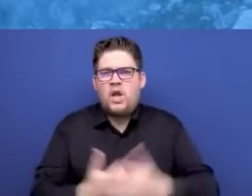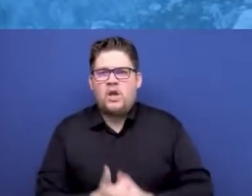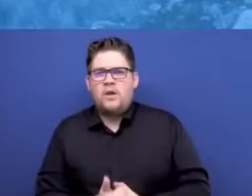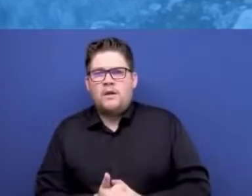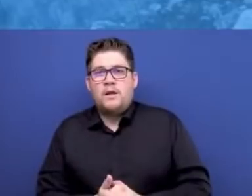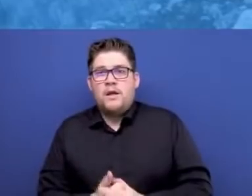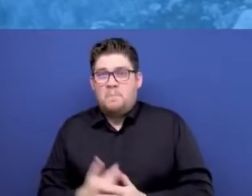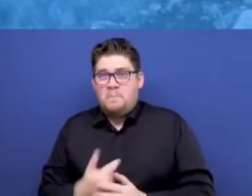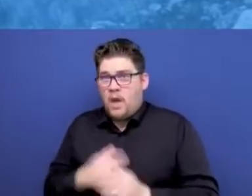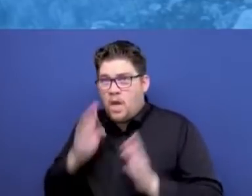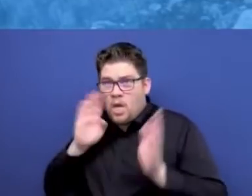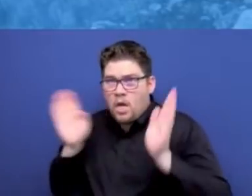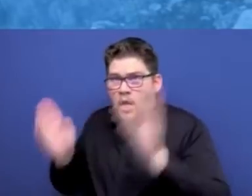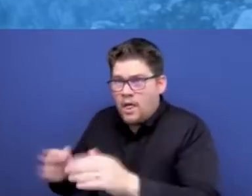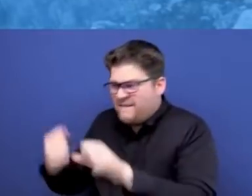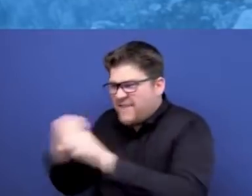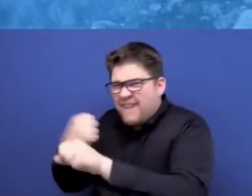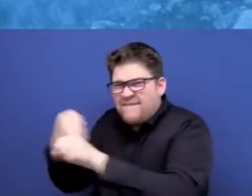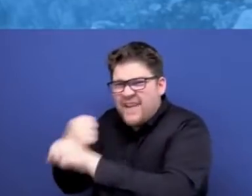suppression efforts.